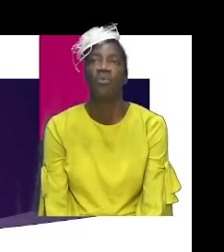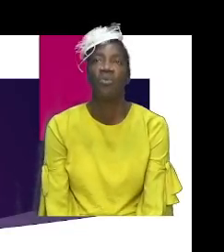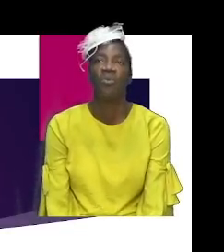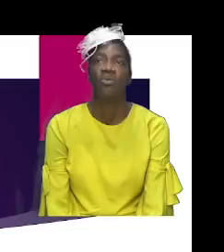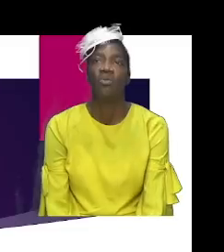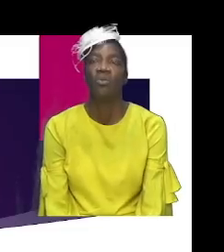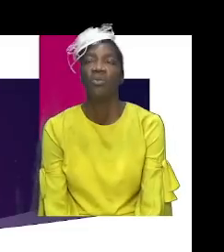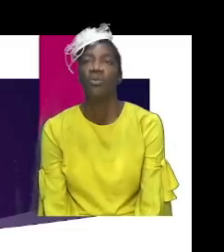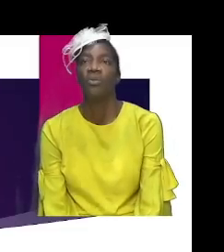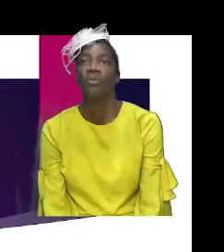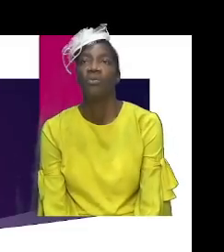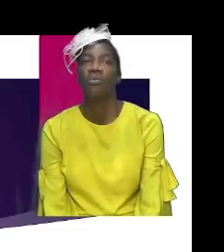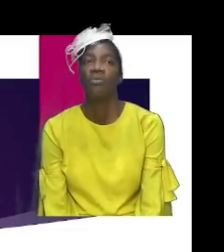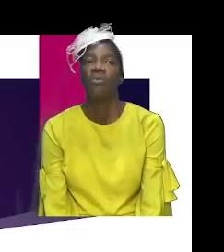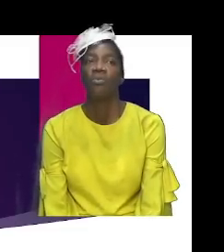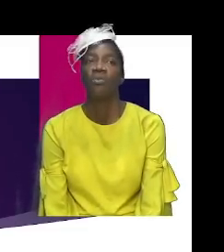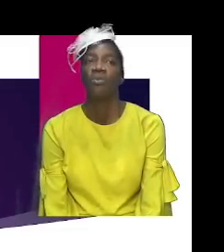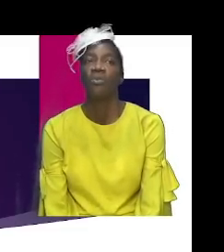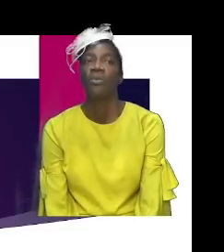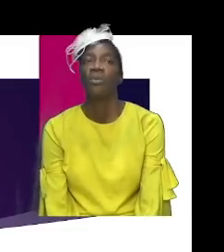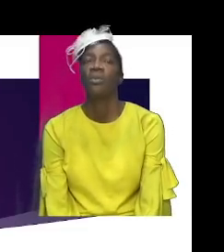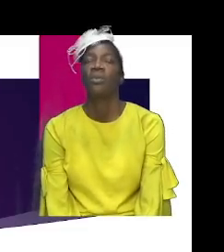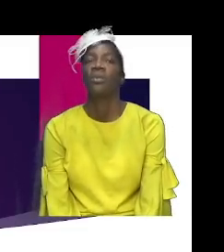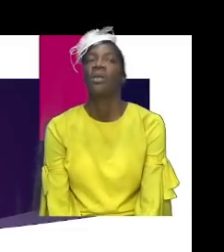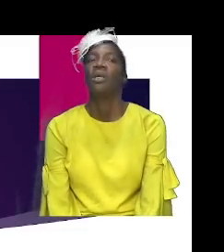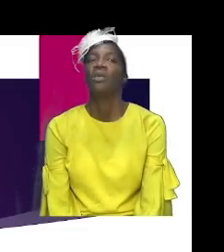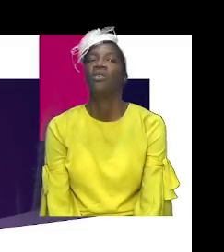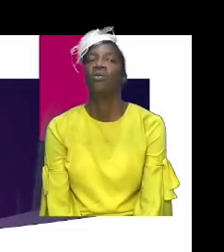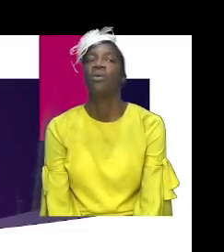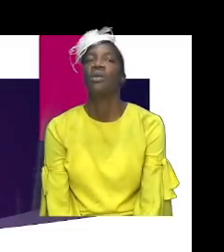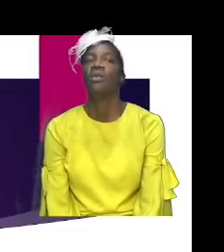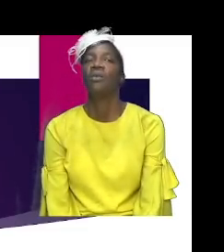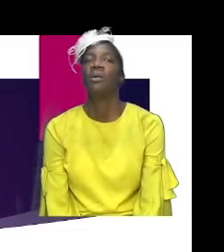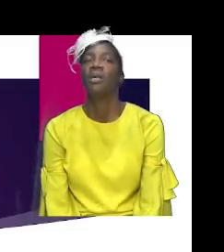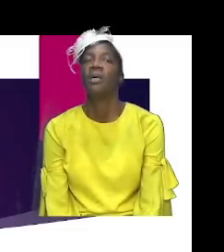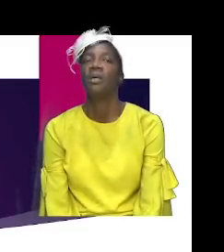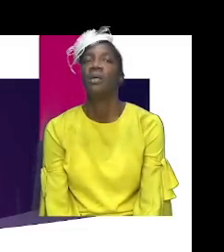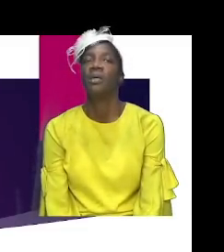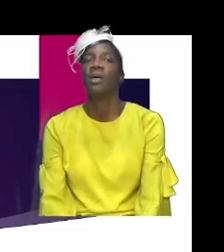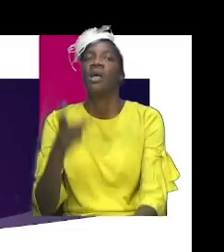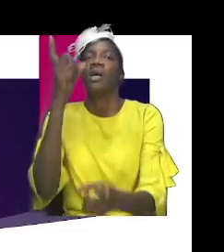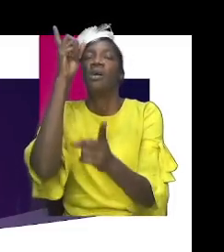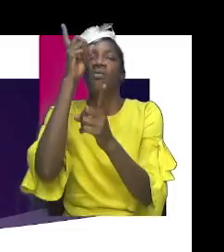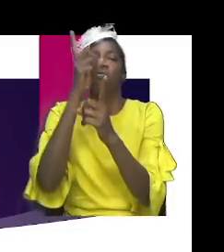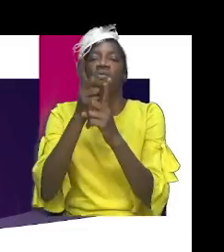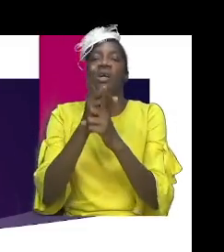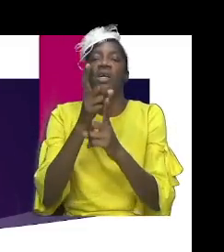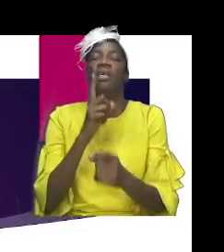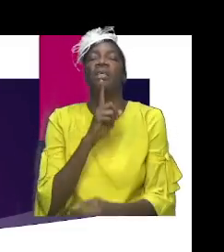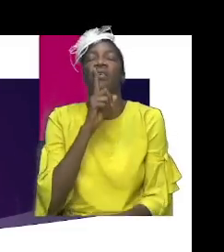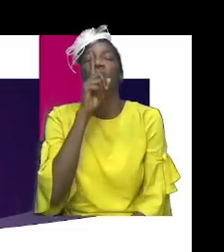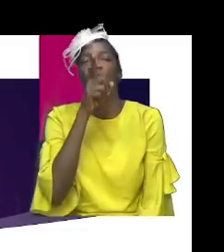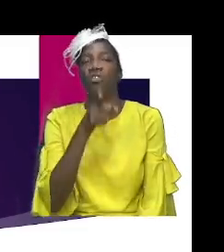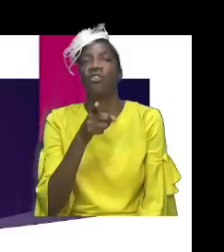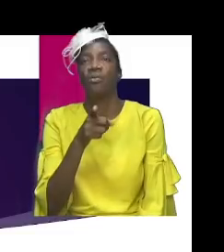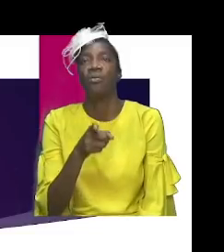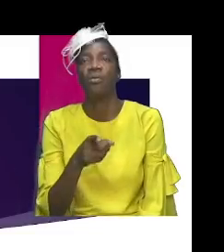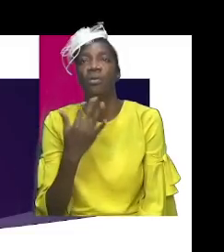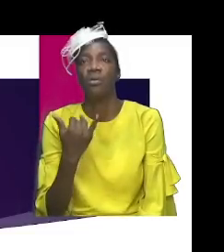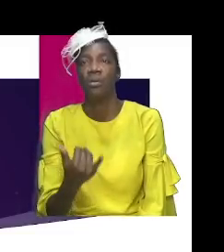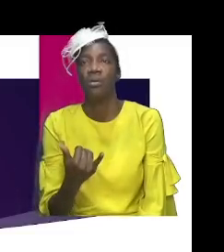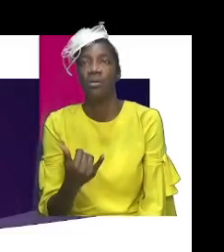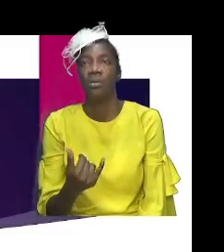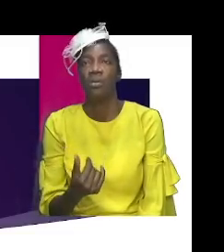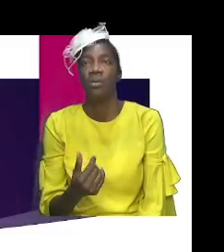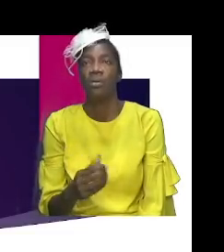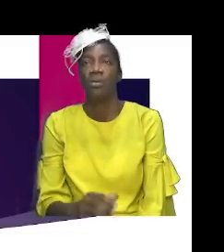the judgment, it is going to be fear, and then the judgment, it is going to be sorrow. Now, the Corinthian church, and